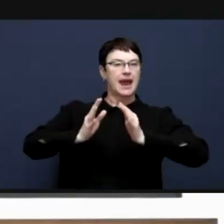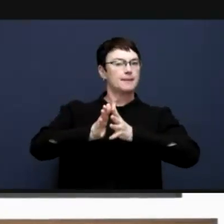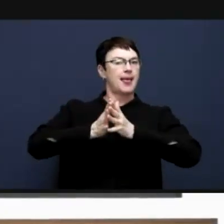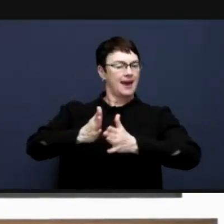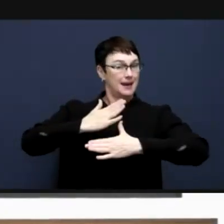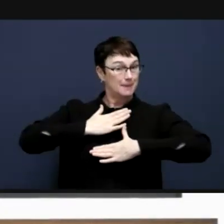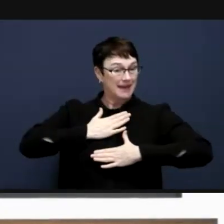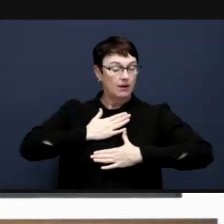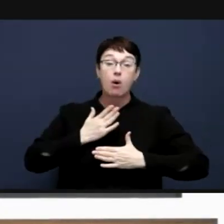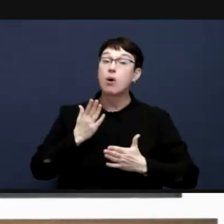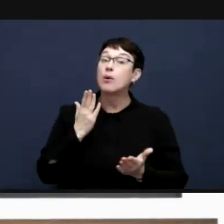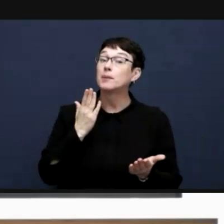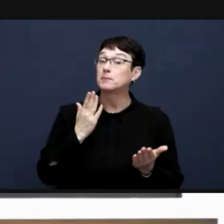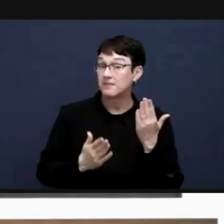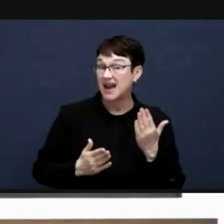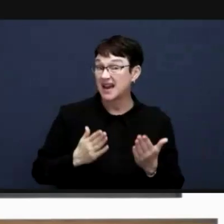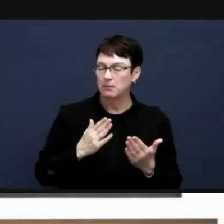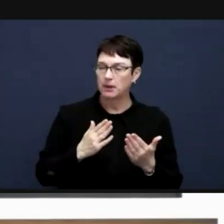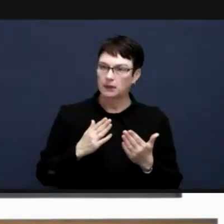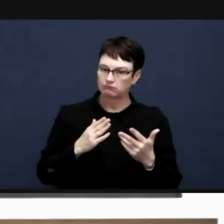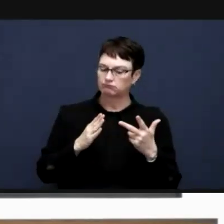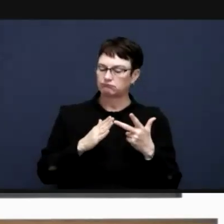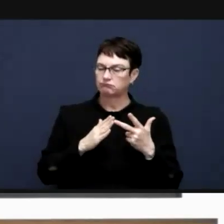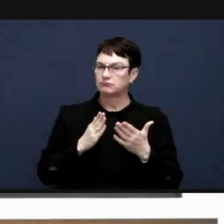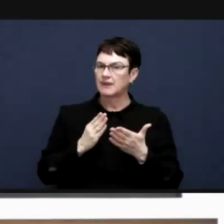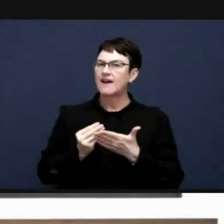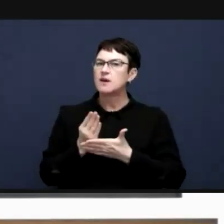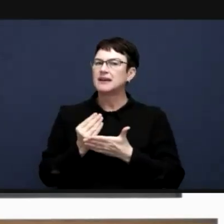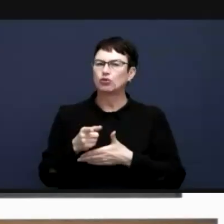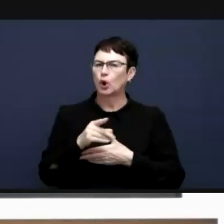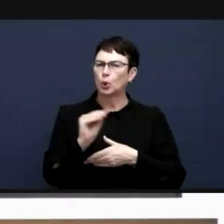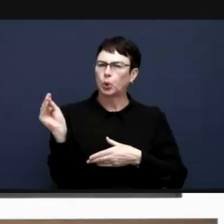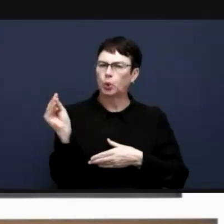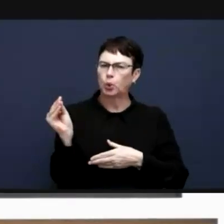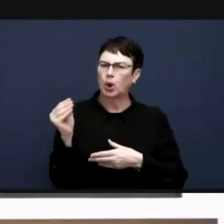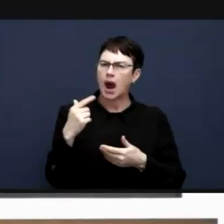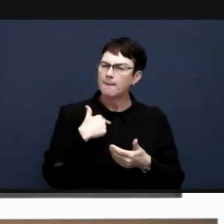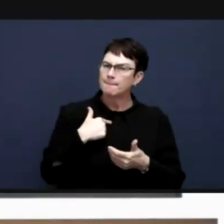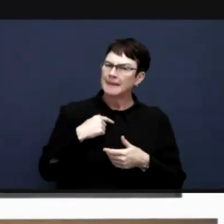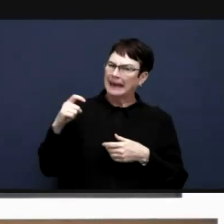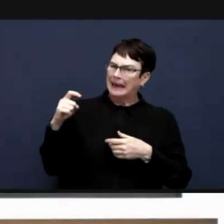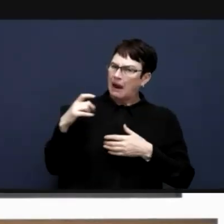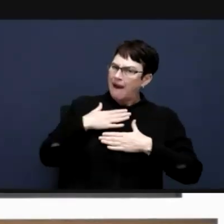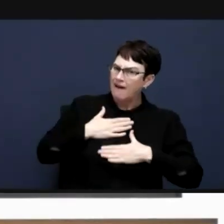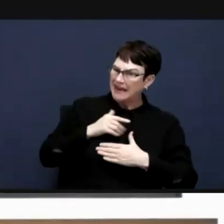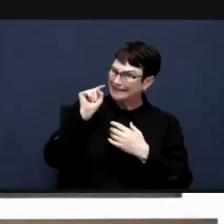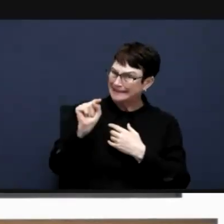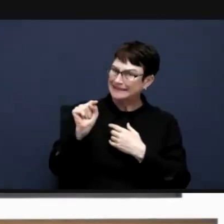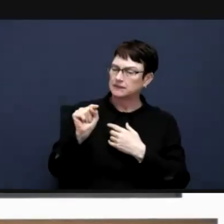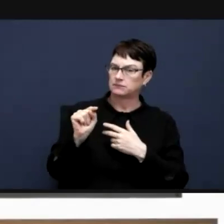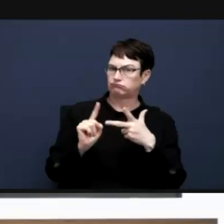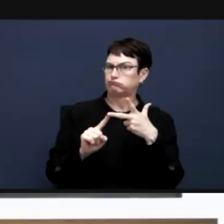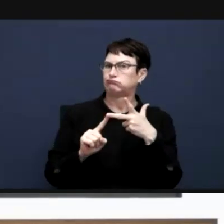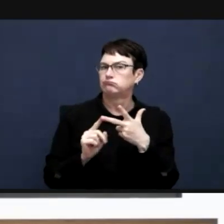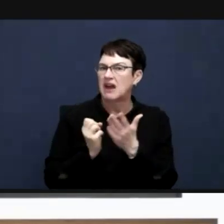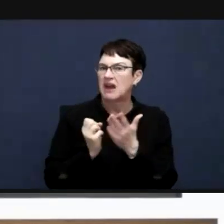information that's missing that's not published and they need that. Me personally, I don't like to use user